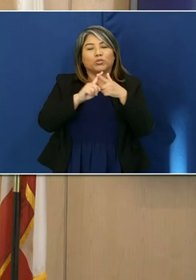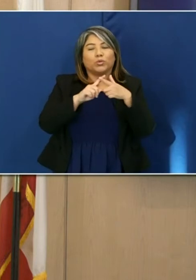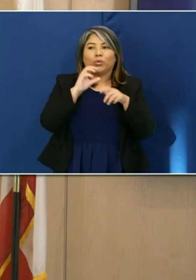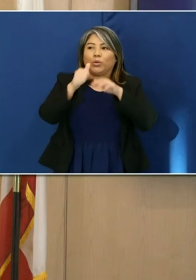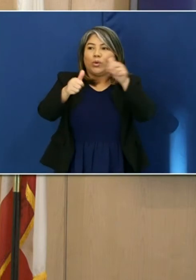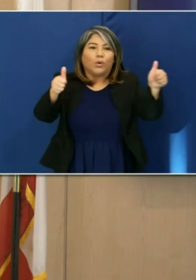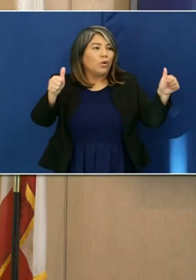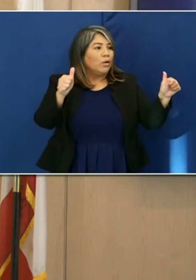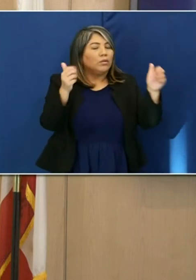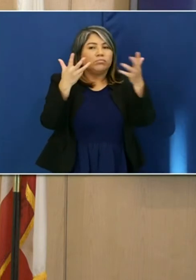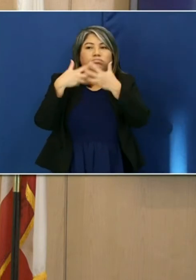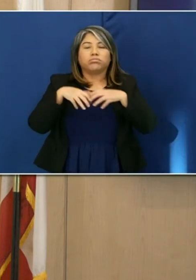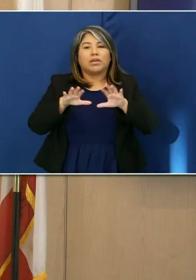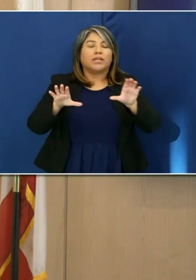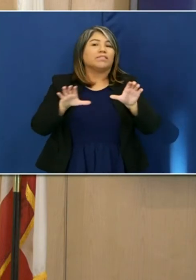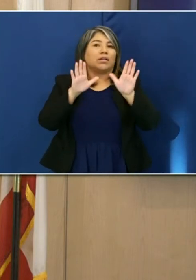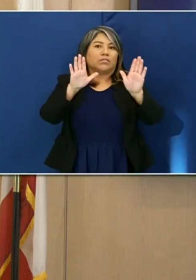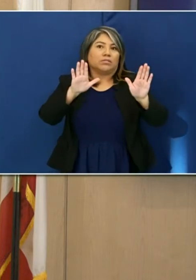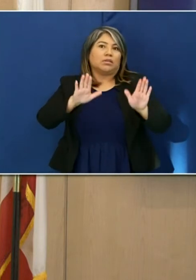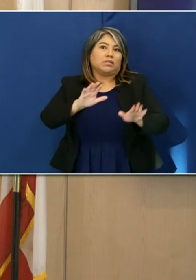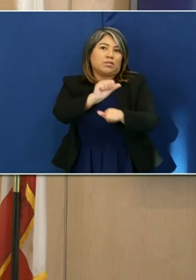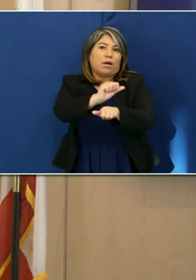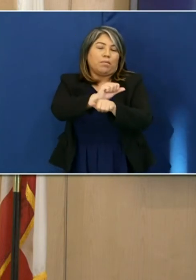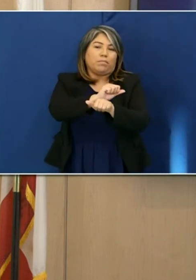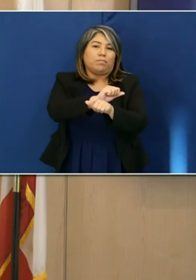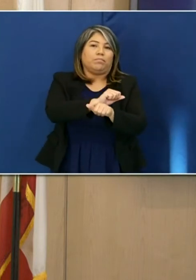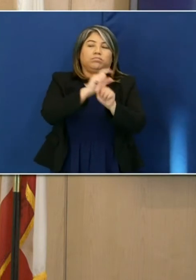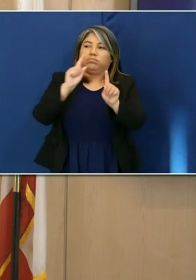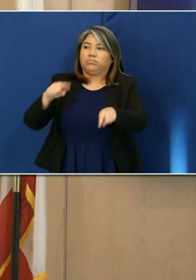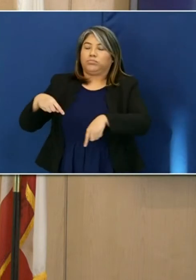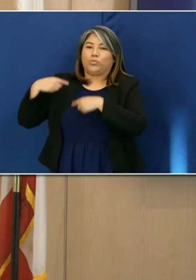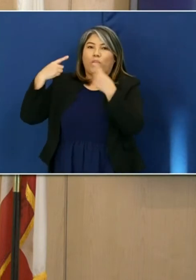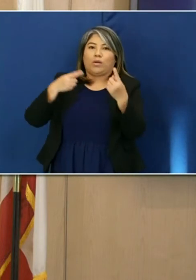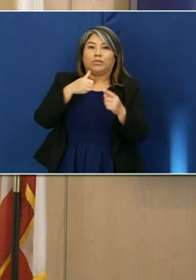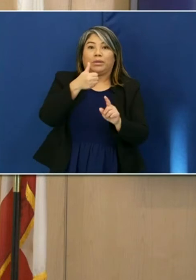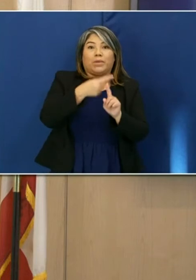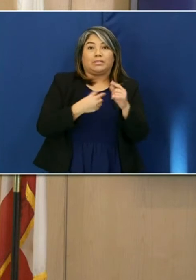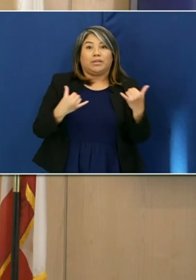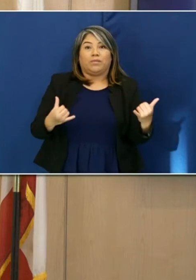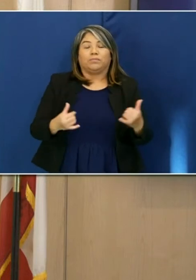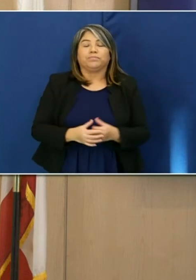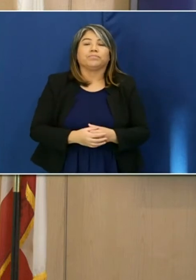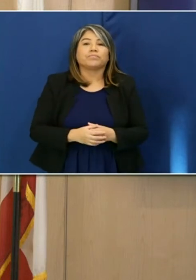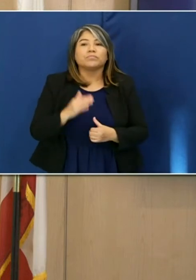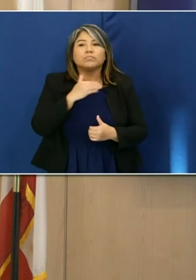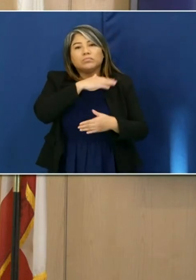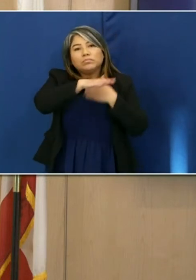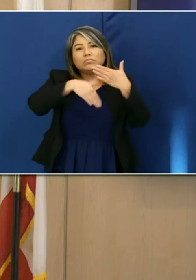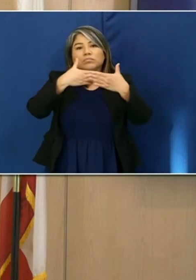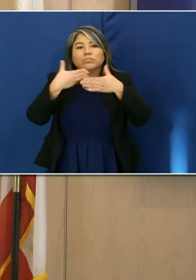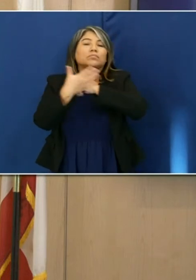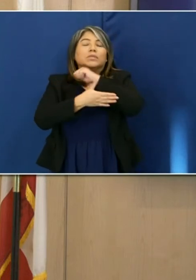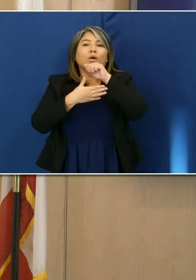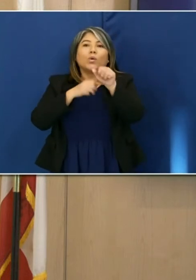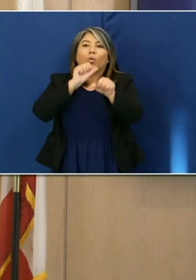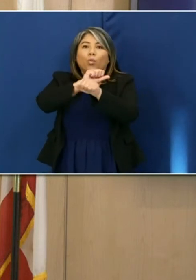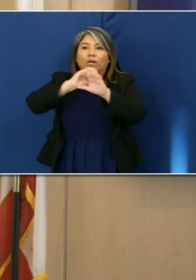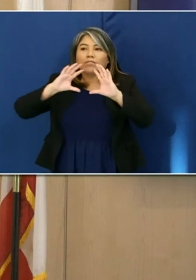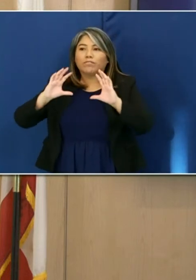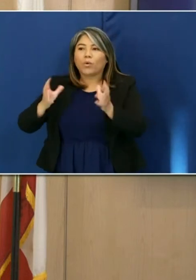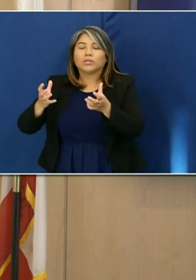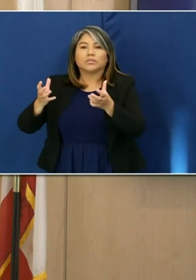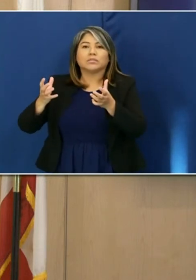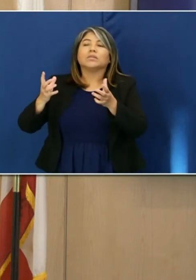together, and they have done an outstanding job throughout these past almost 10 months now. Our entire county workforce has